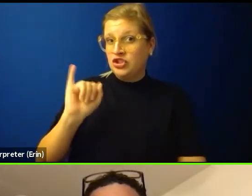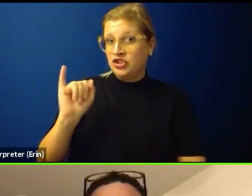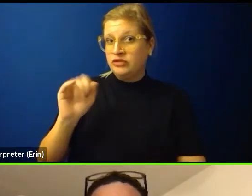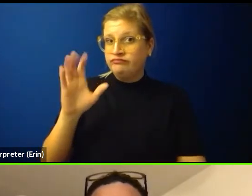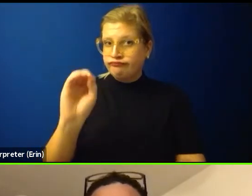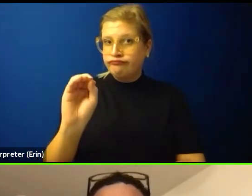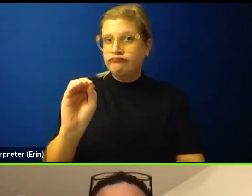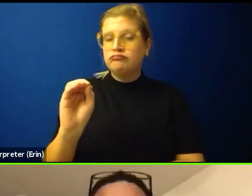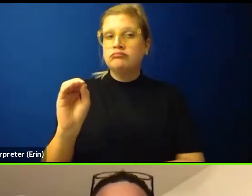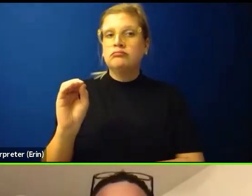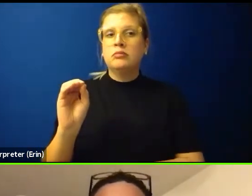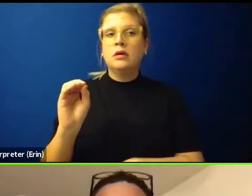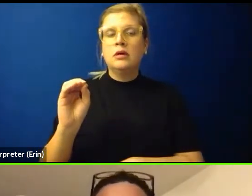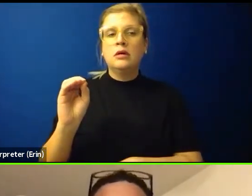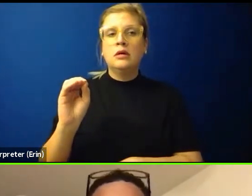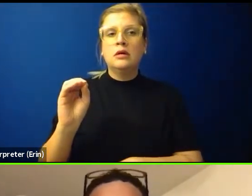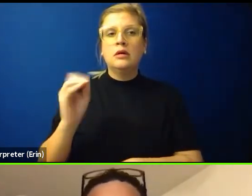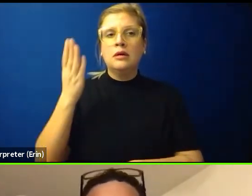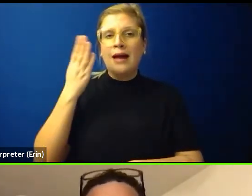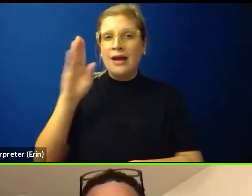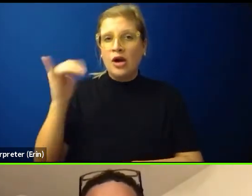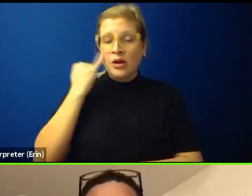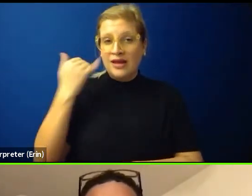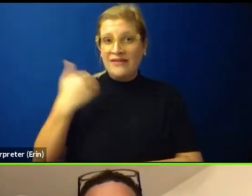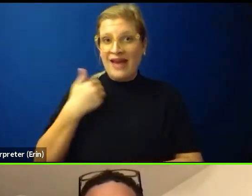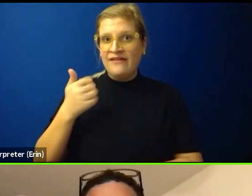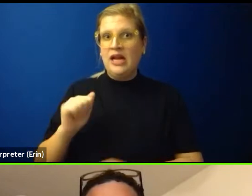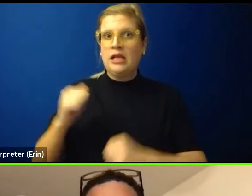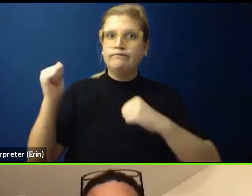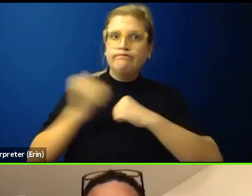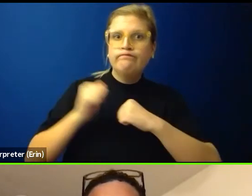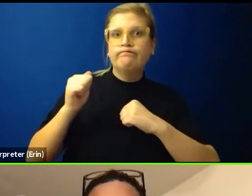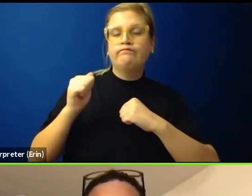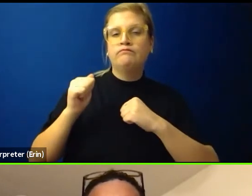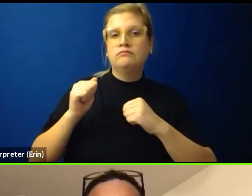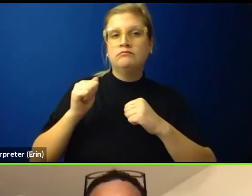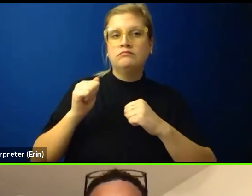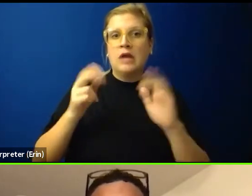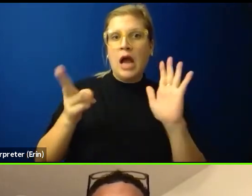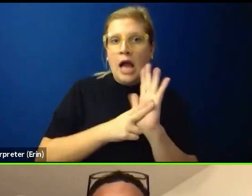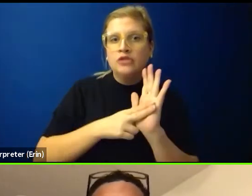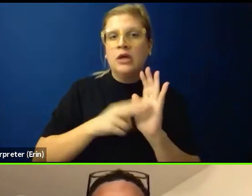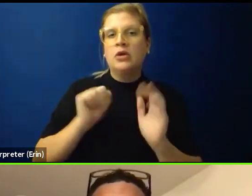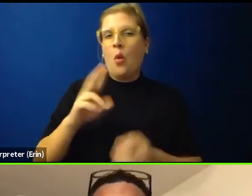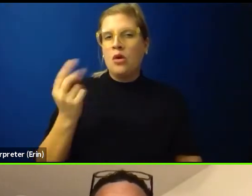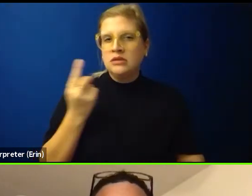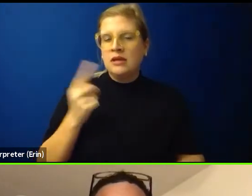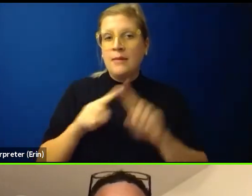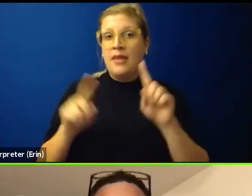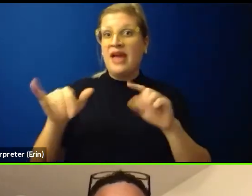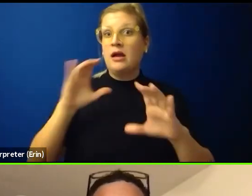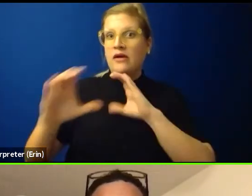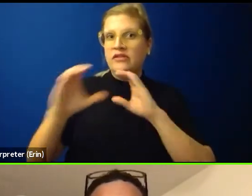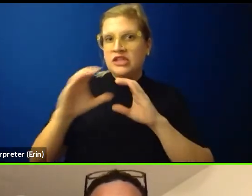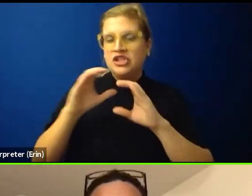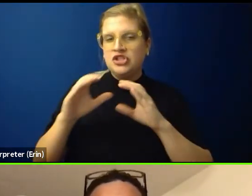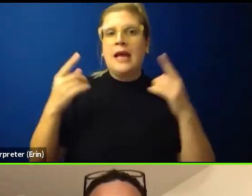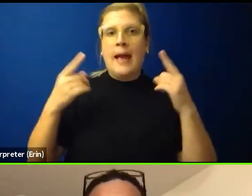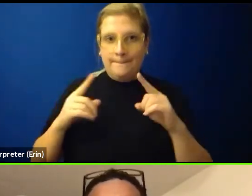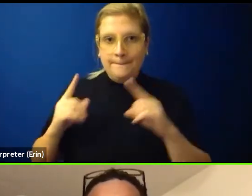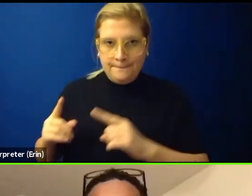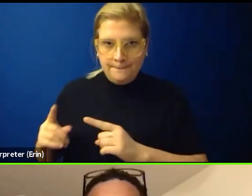know that we have any concrete like contracts or, but I know those conversations are happening. And